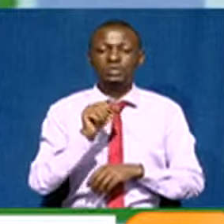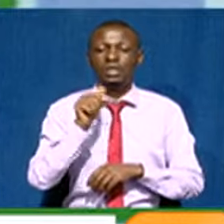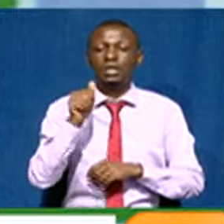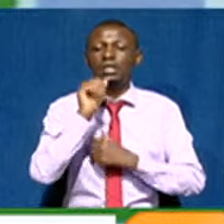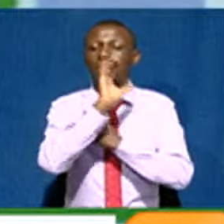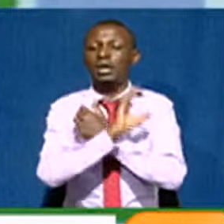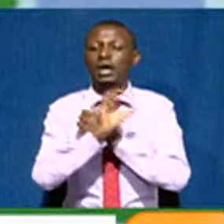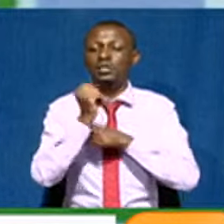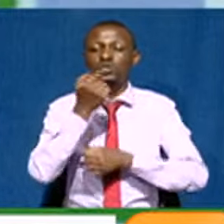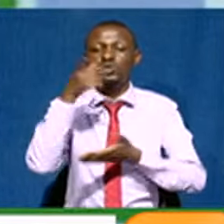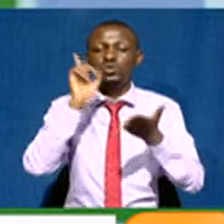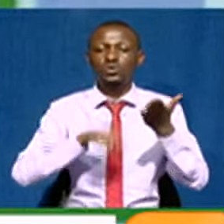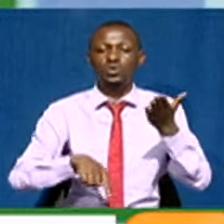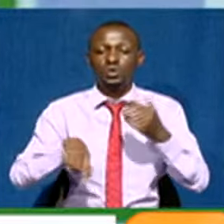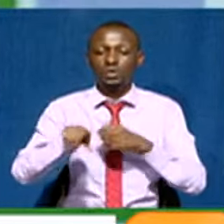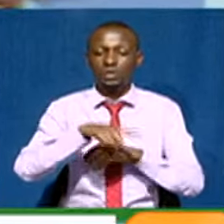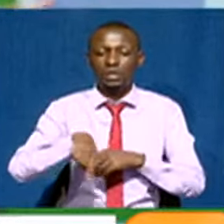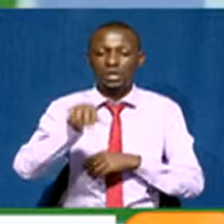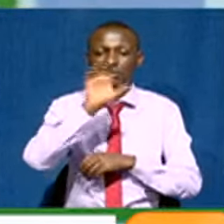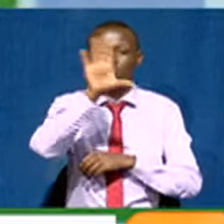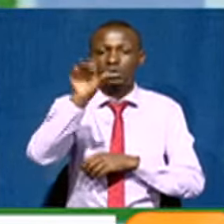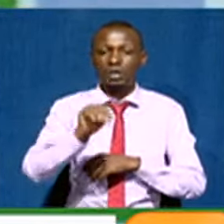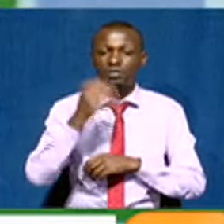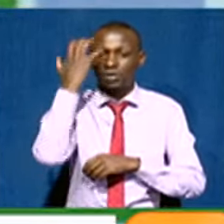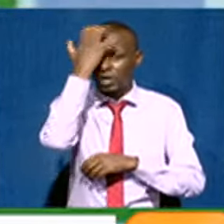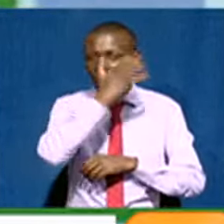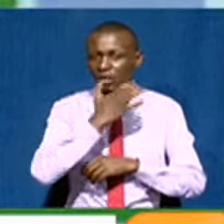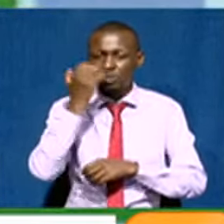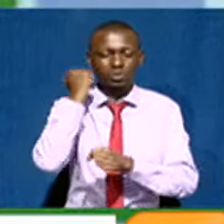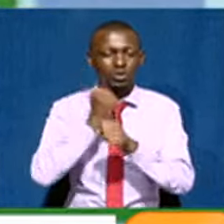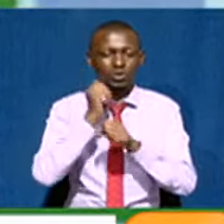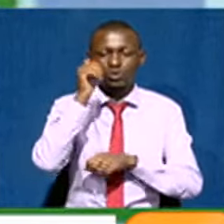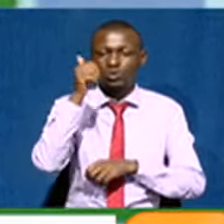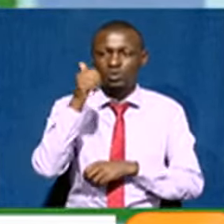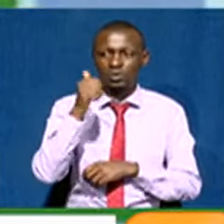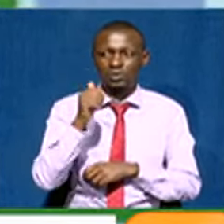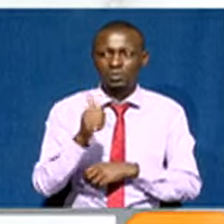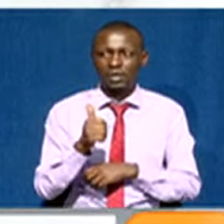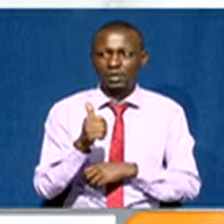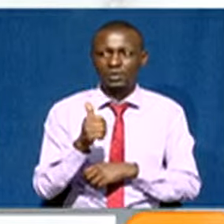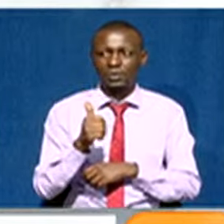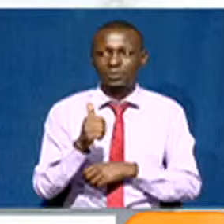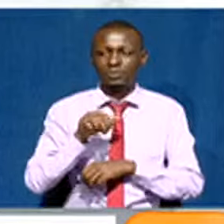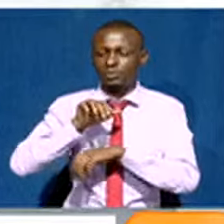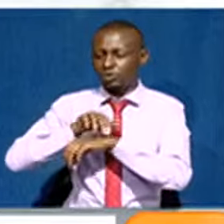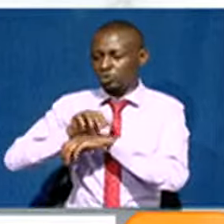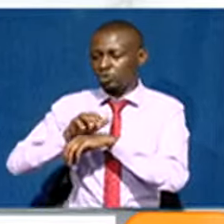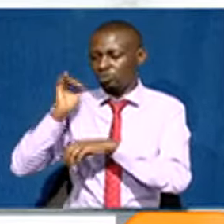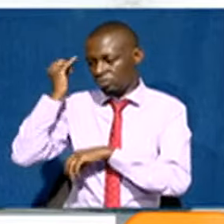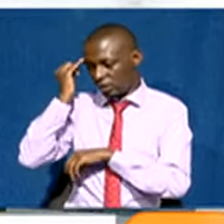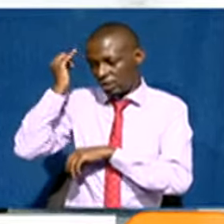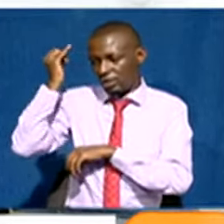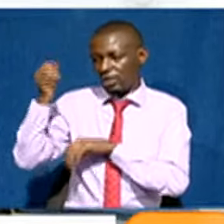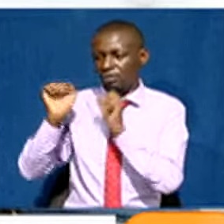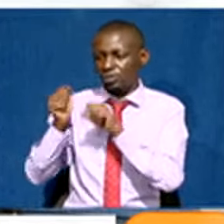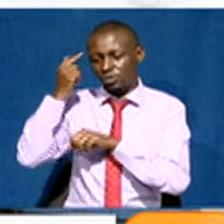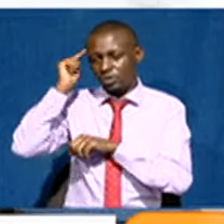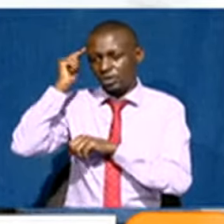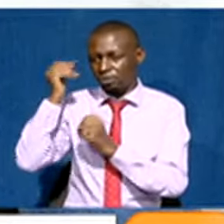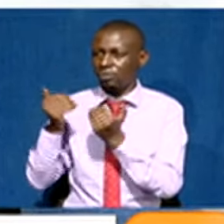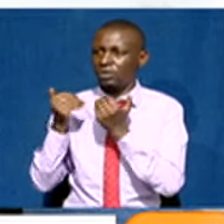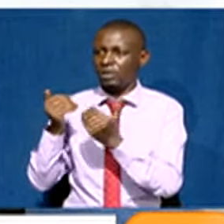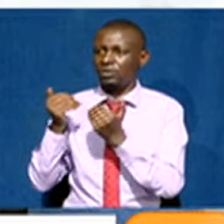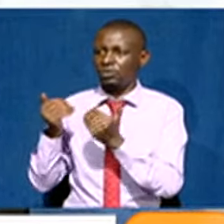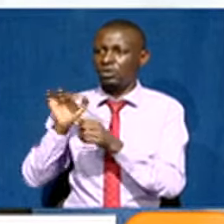doing that us African and Europe are not doing? Okay. Yeah. Some interesting food for thought. Yeah. There. Thank you so much for making time